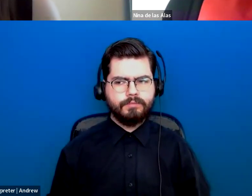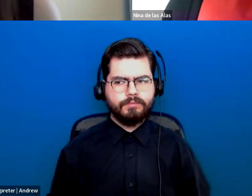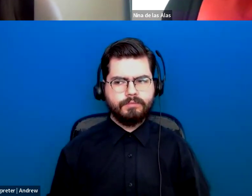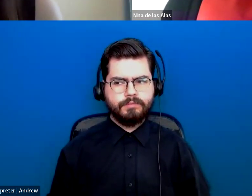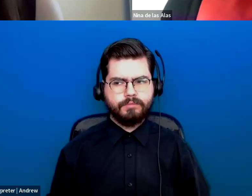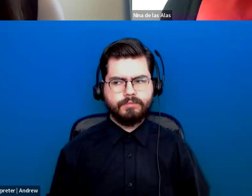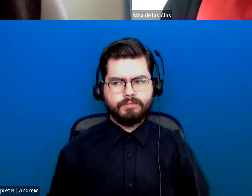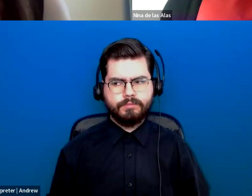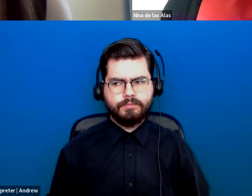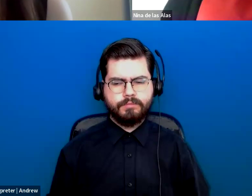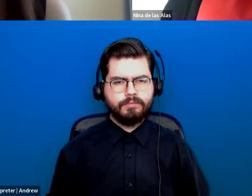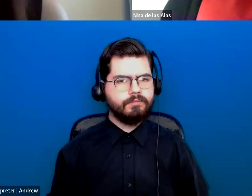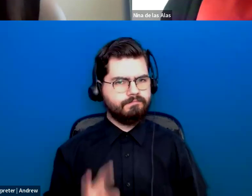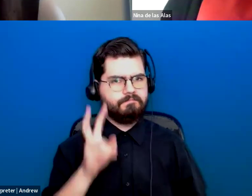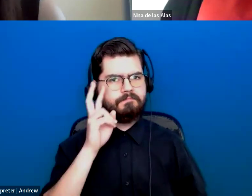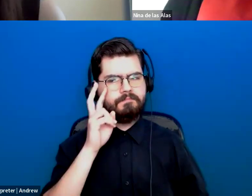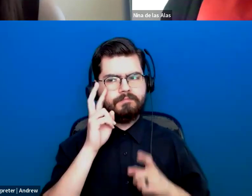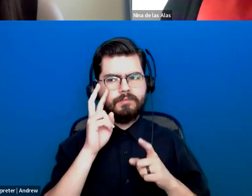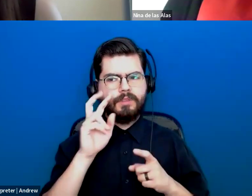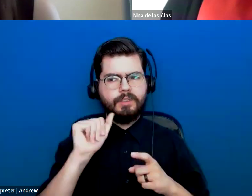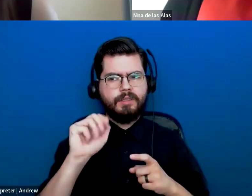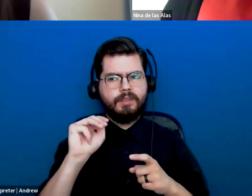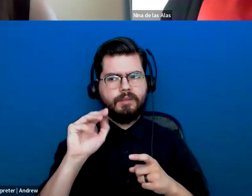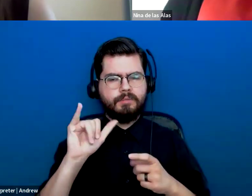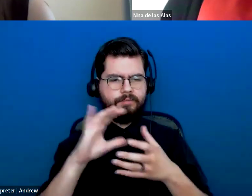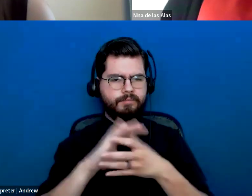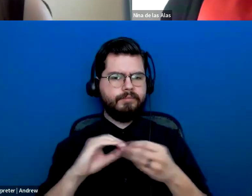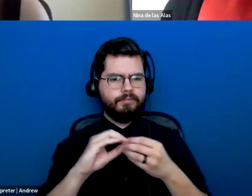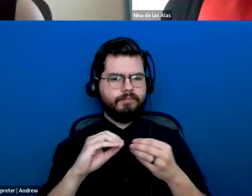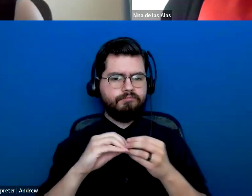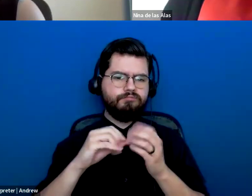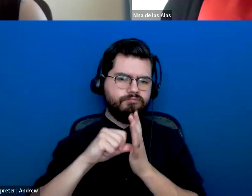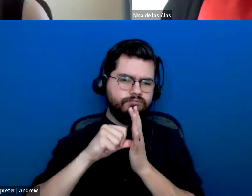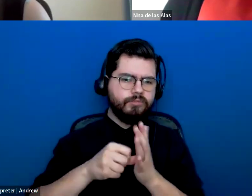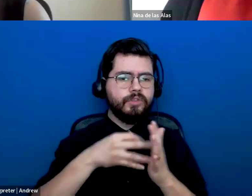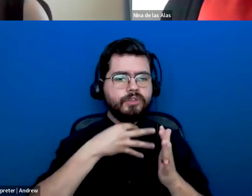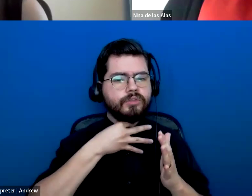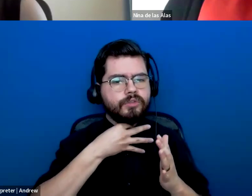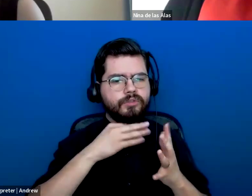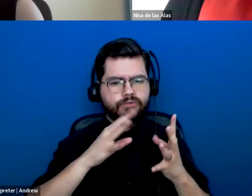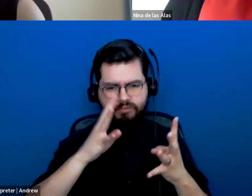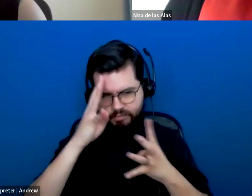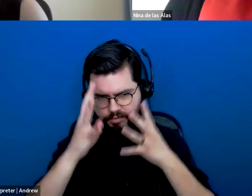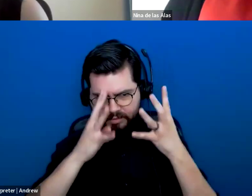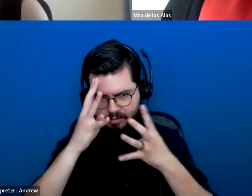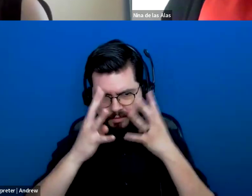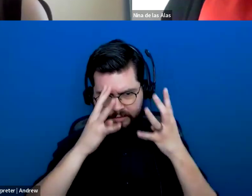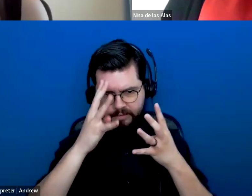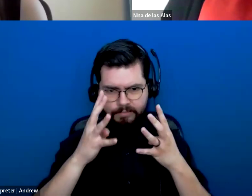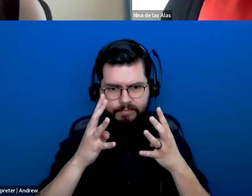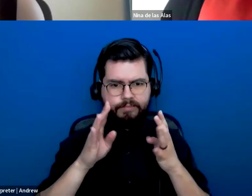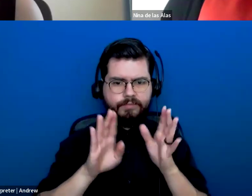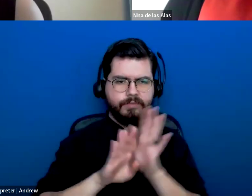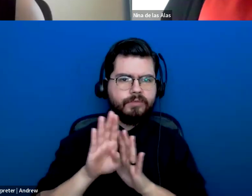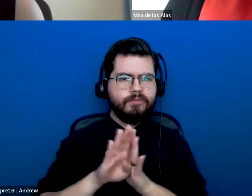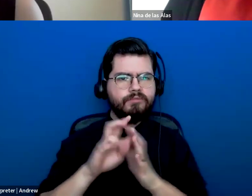okay. Let's see here. Amy wrote, emphasizing curiosity and creativity in hypothesis and development and problem solving are as necessary